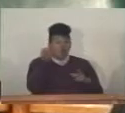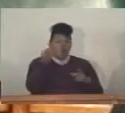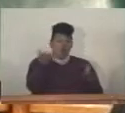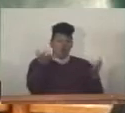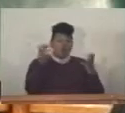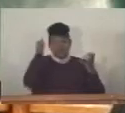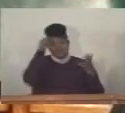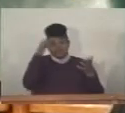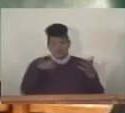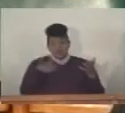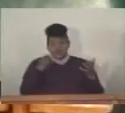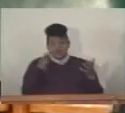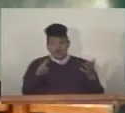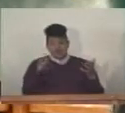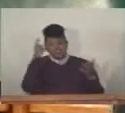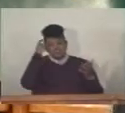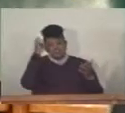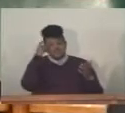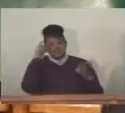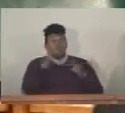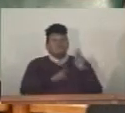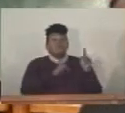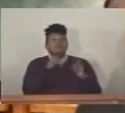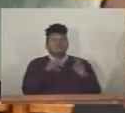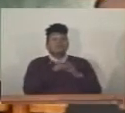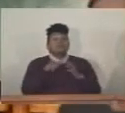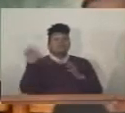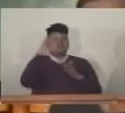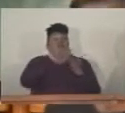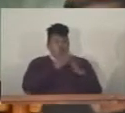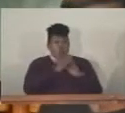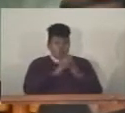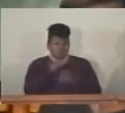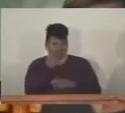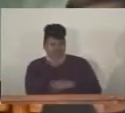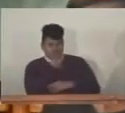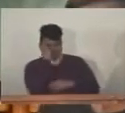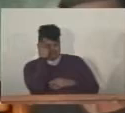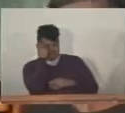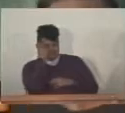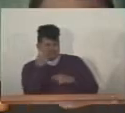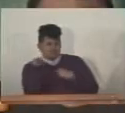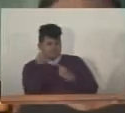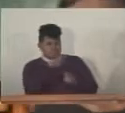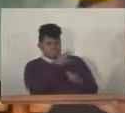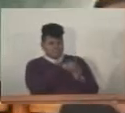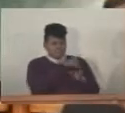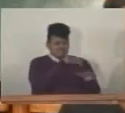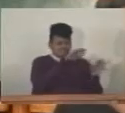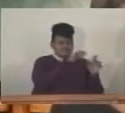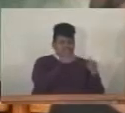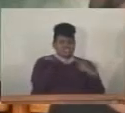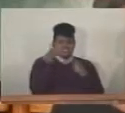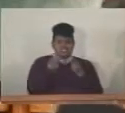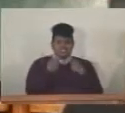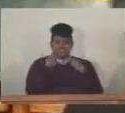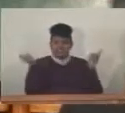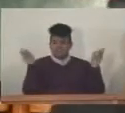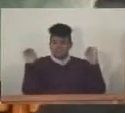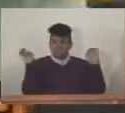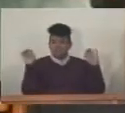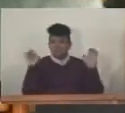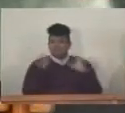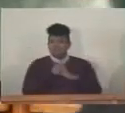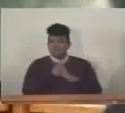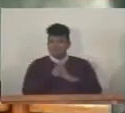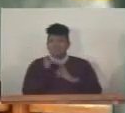men, or even suspicious people in their communities since the declaration of the state of